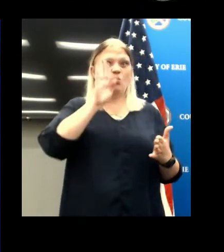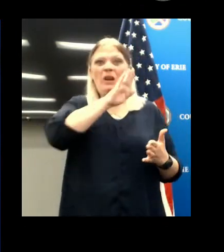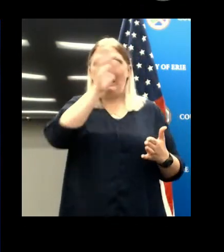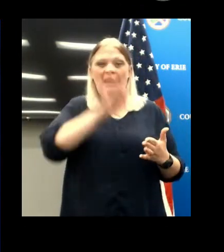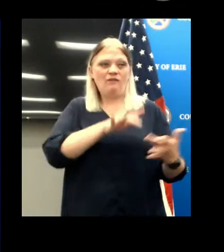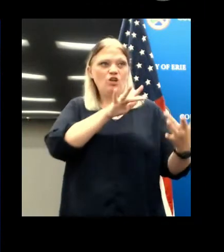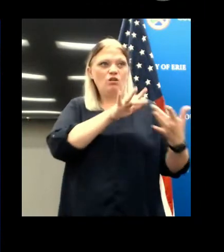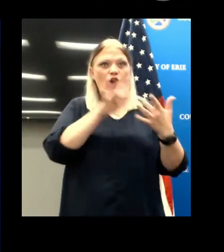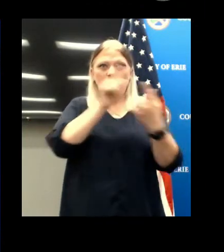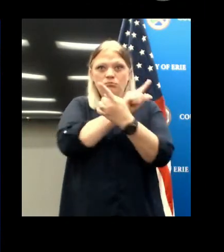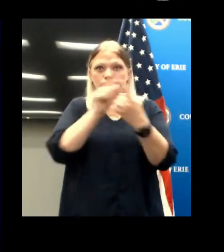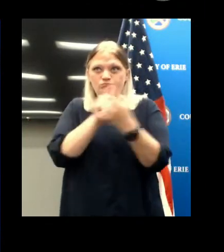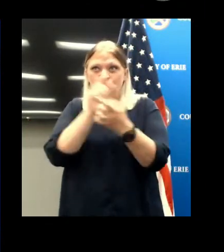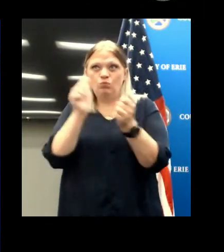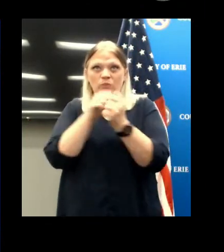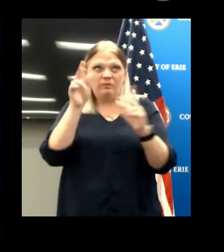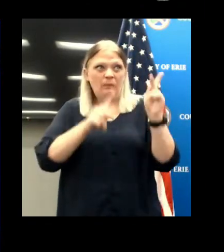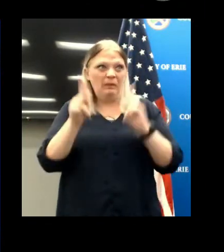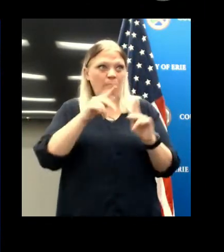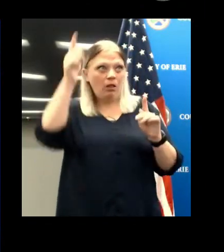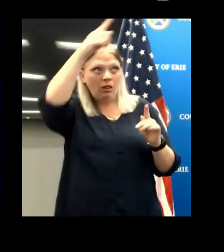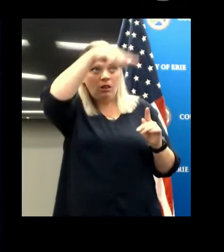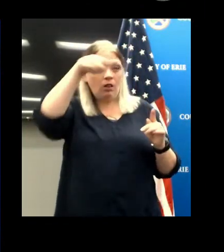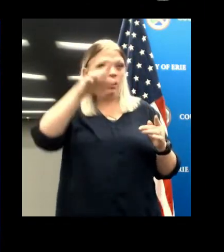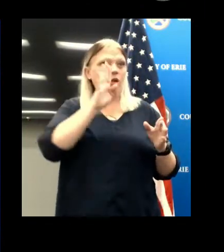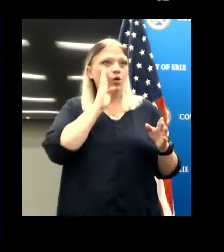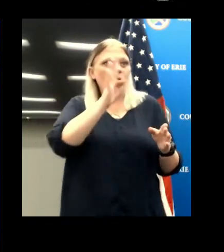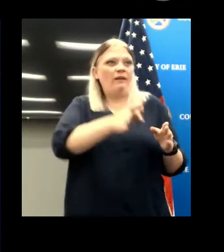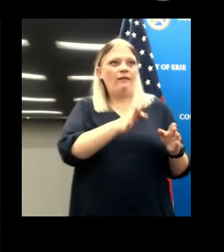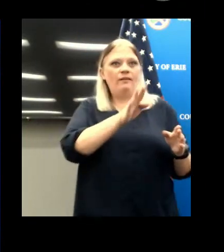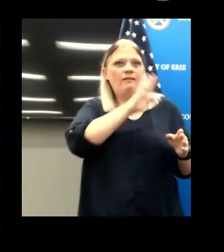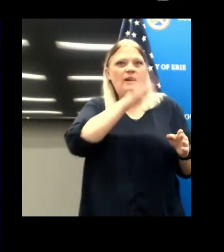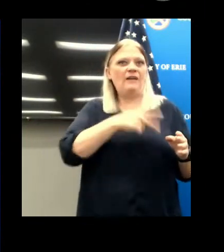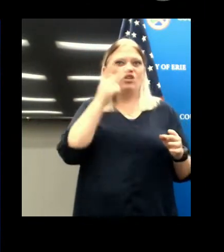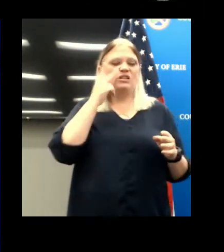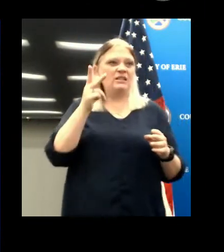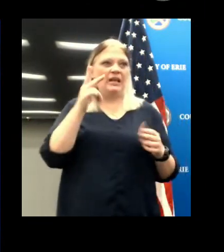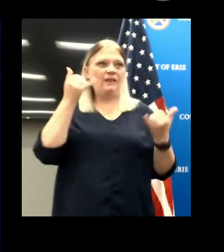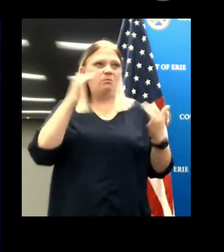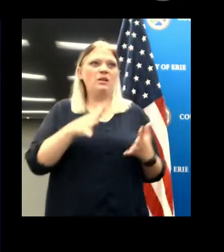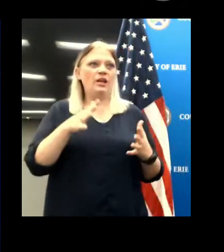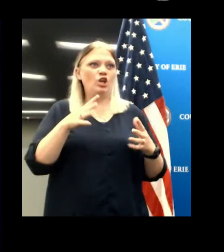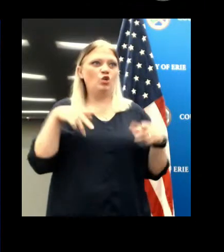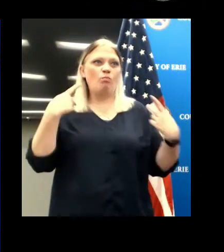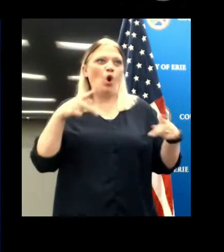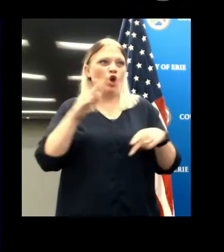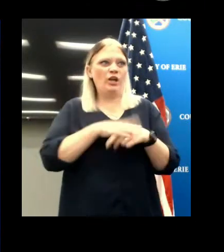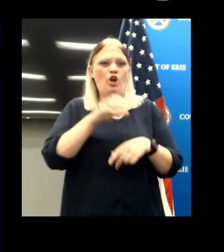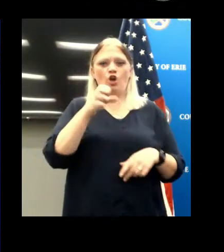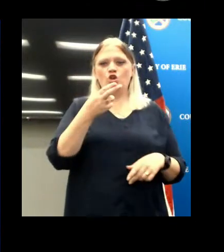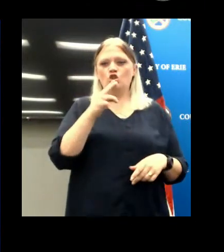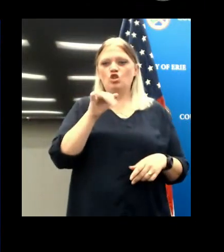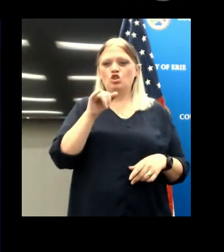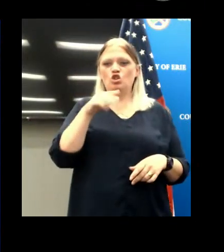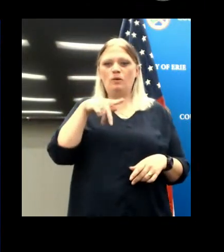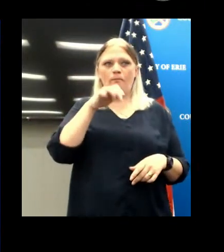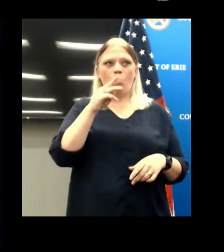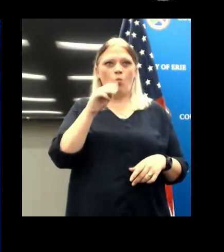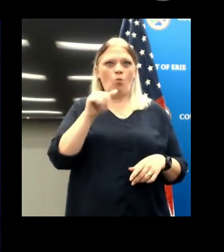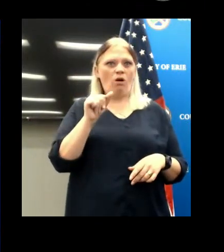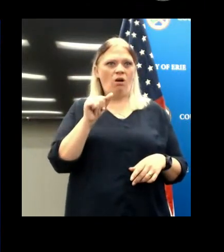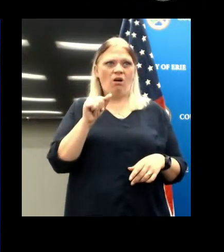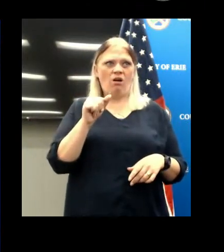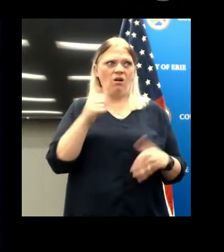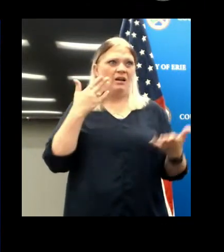in contact with the general public, so you would not see the players partying on Chippewa Street. It just wouldn't have happened. They may